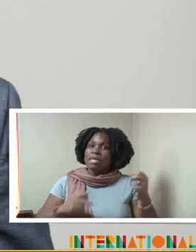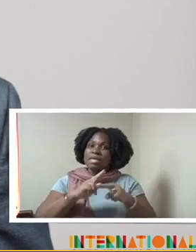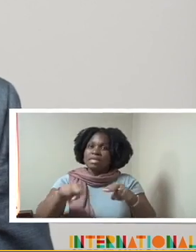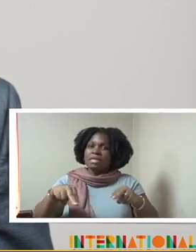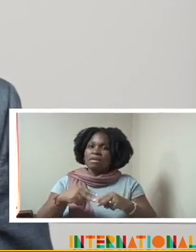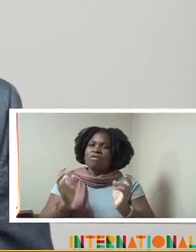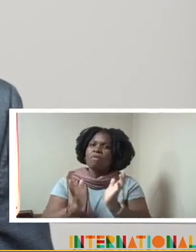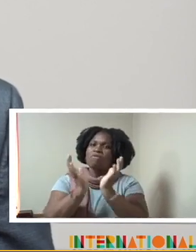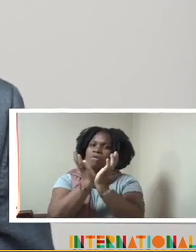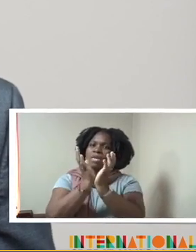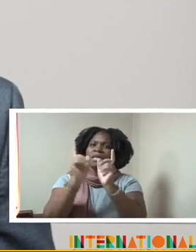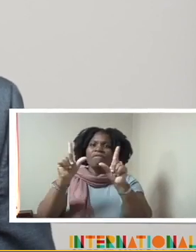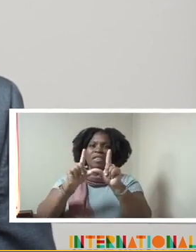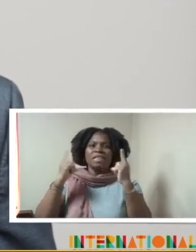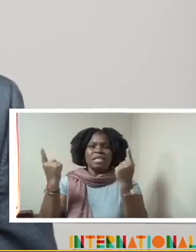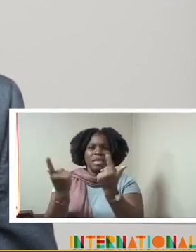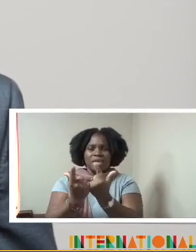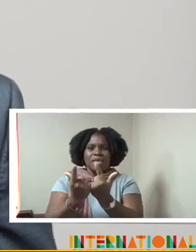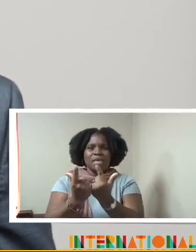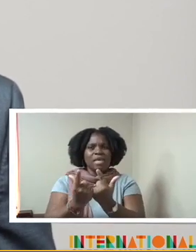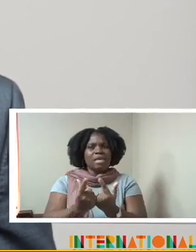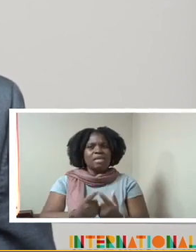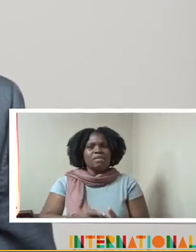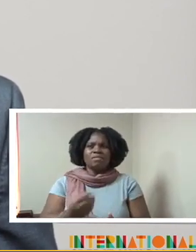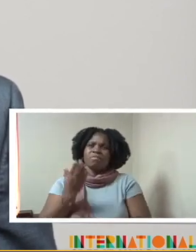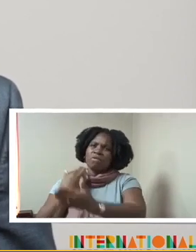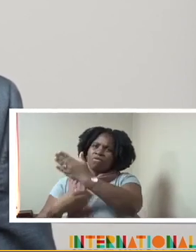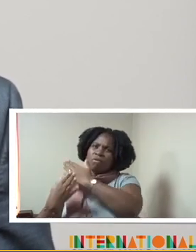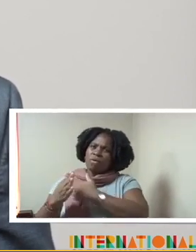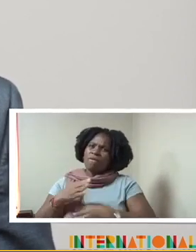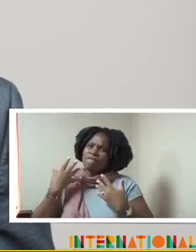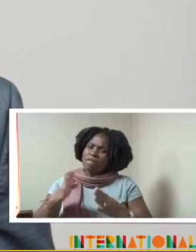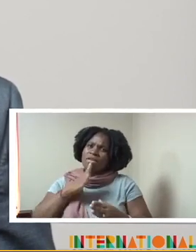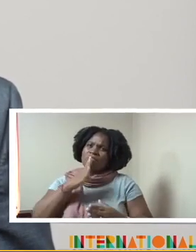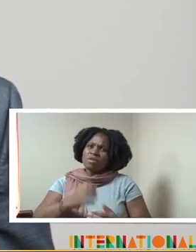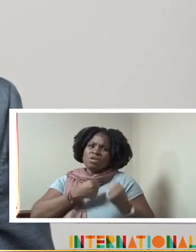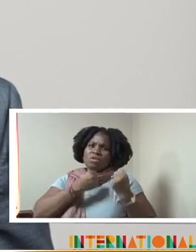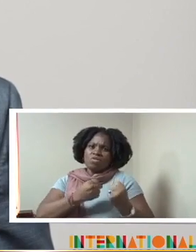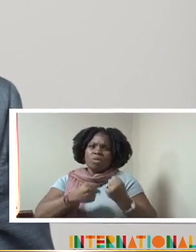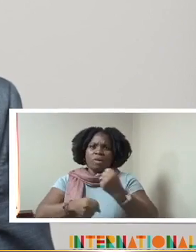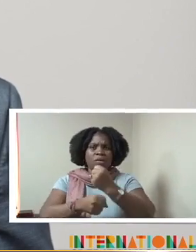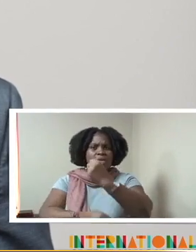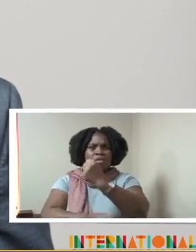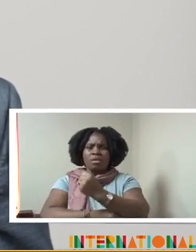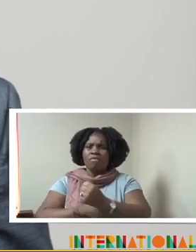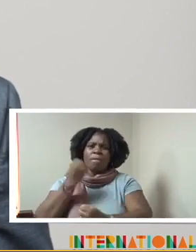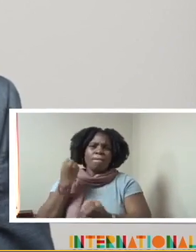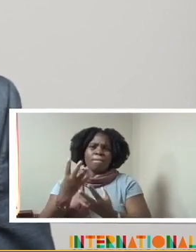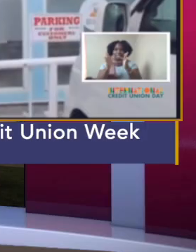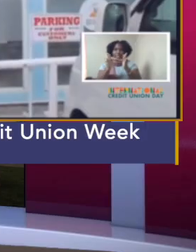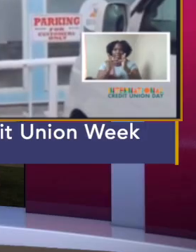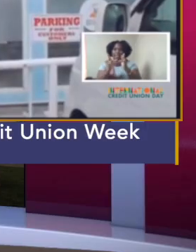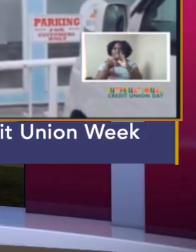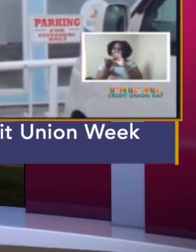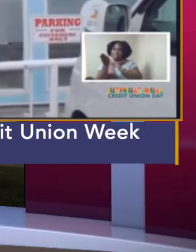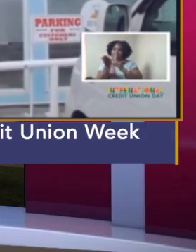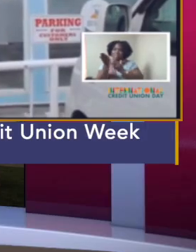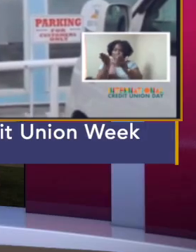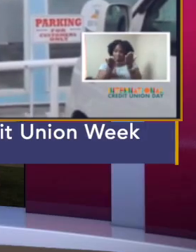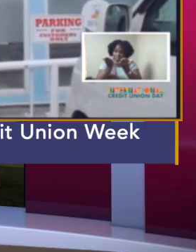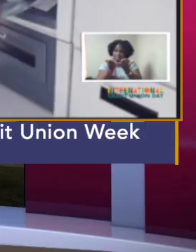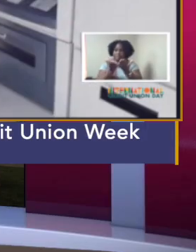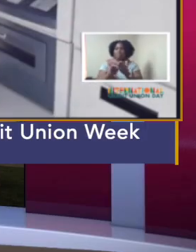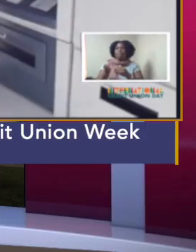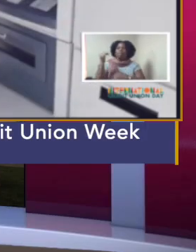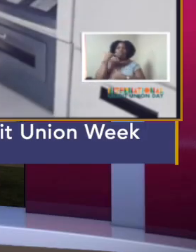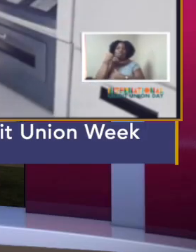ways to accomplish this. The Prime Minister emphasized that the digital transformation of credit unions will not only